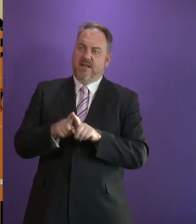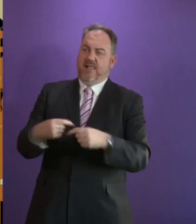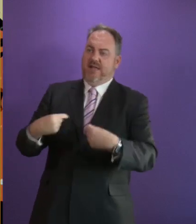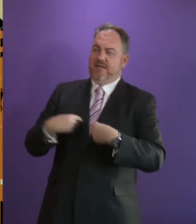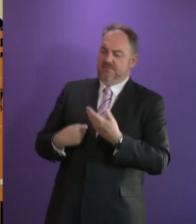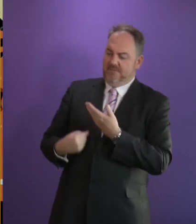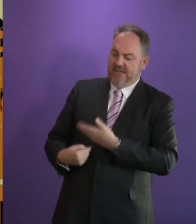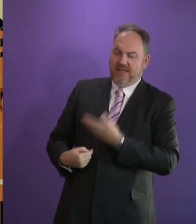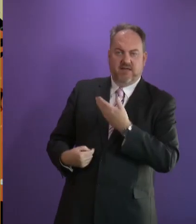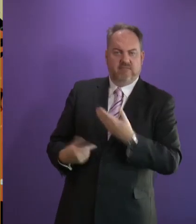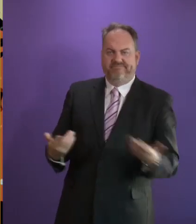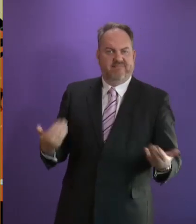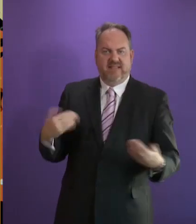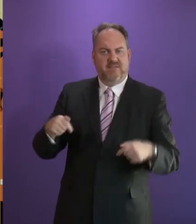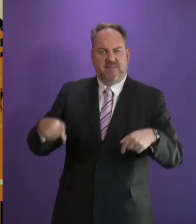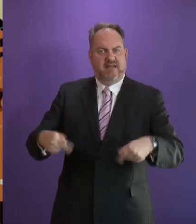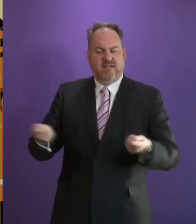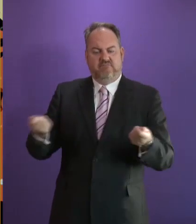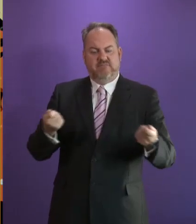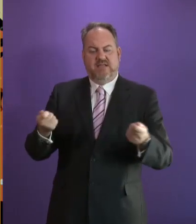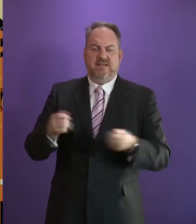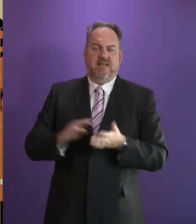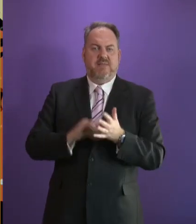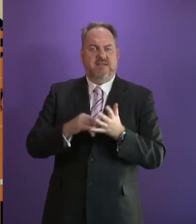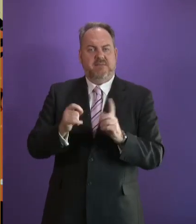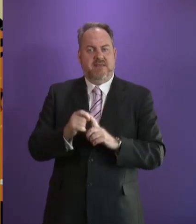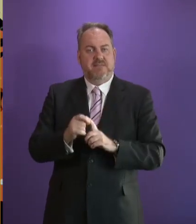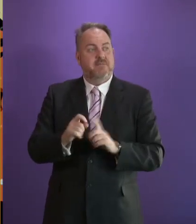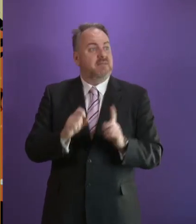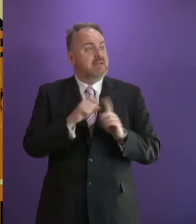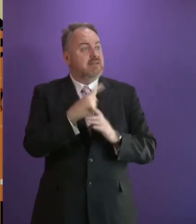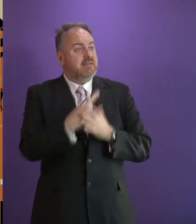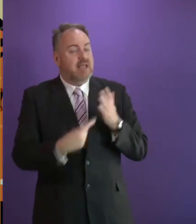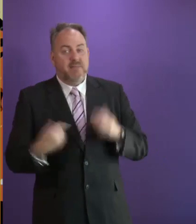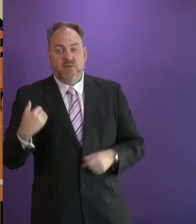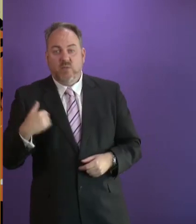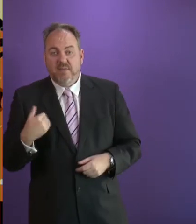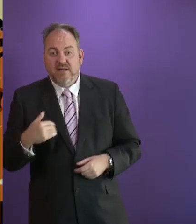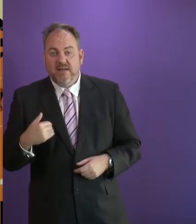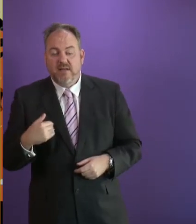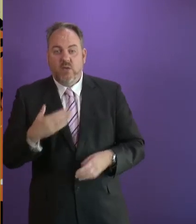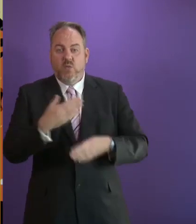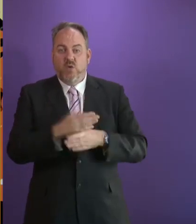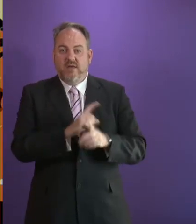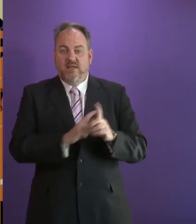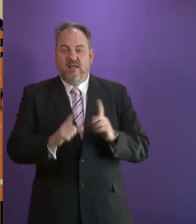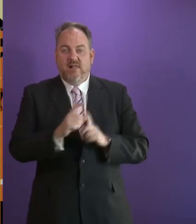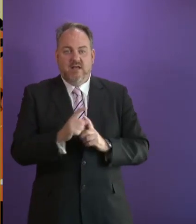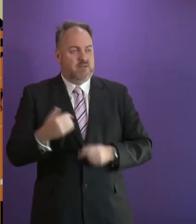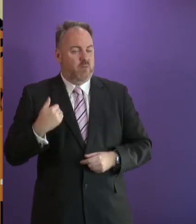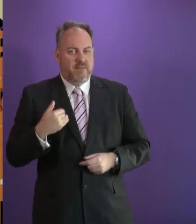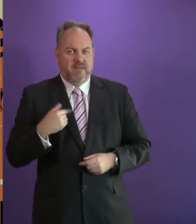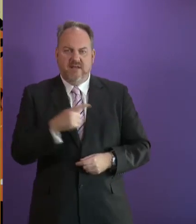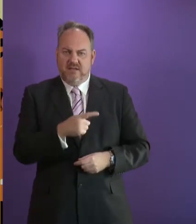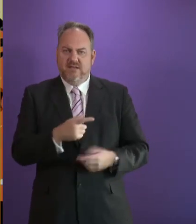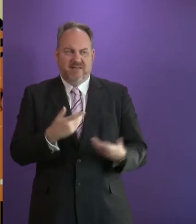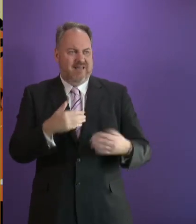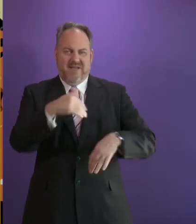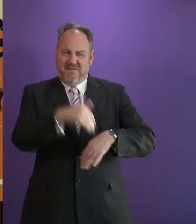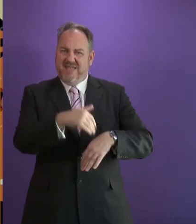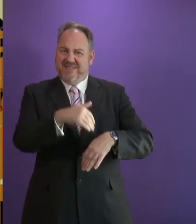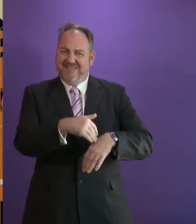often, women of colour, disabled women, working class women are at the sharpest end of policy making. So they have